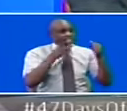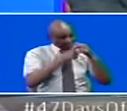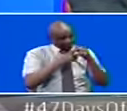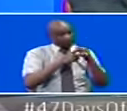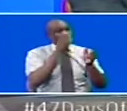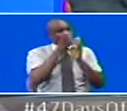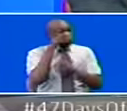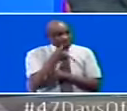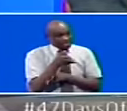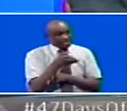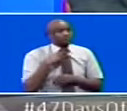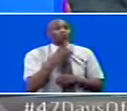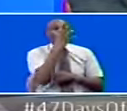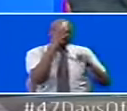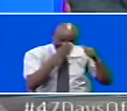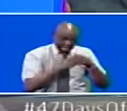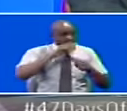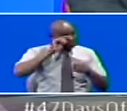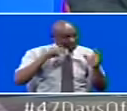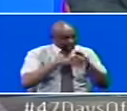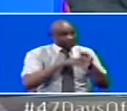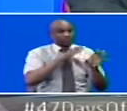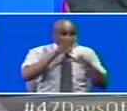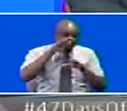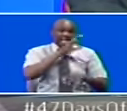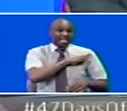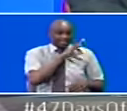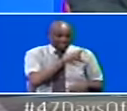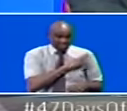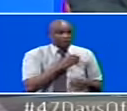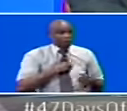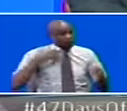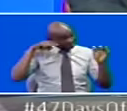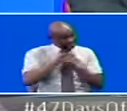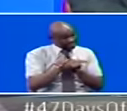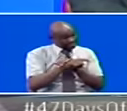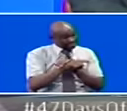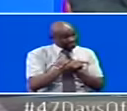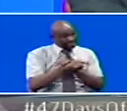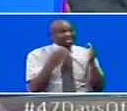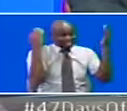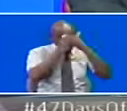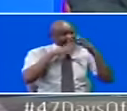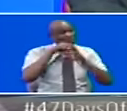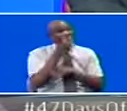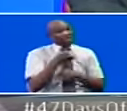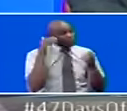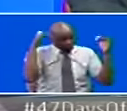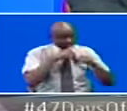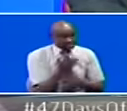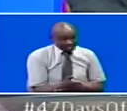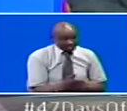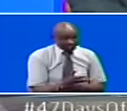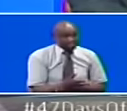2,744,000 to 49 members of the county assembly as allowances for attending, night out for attending the devolution conference. Now, on